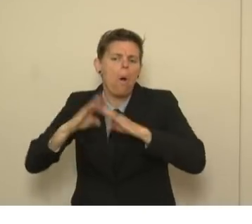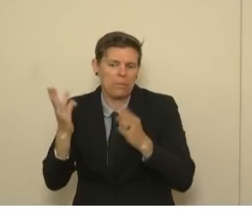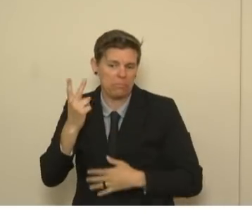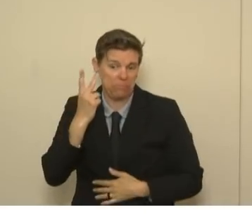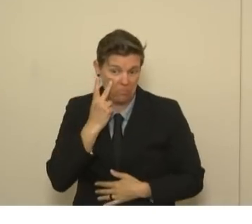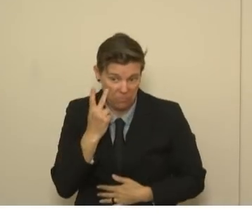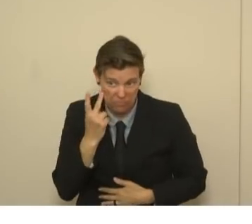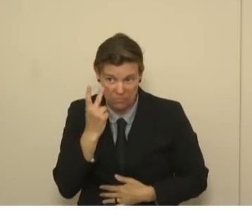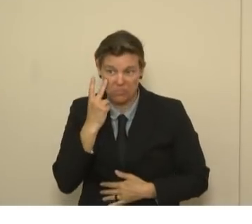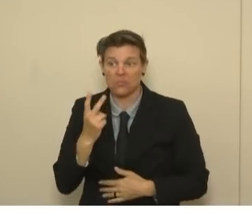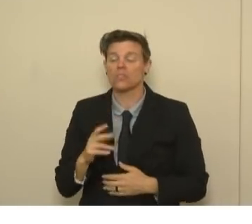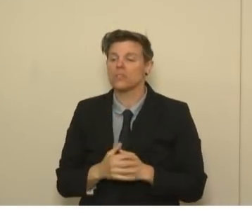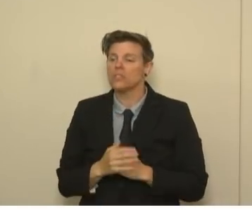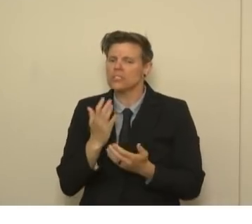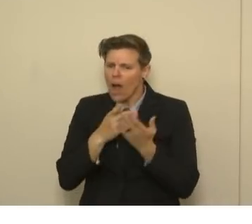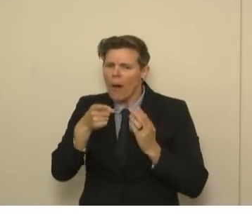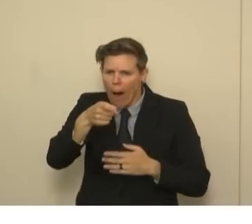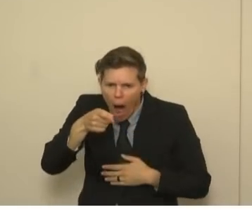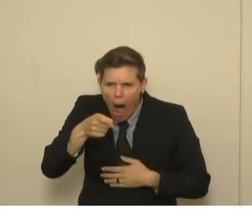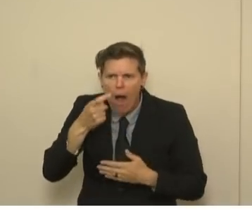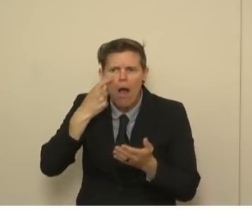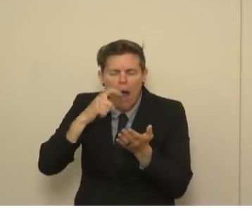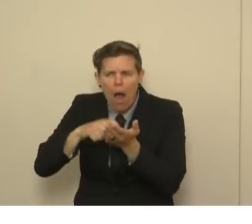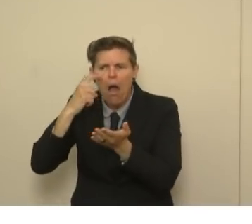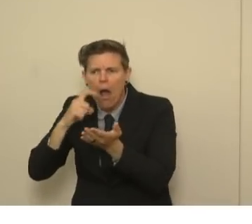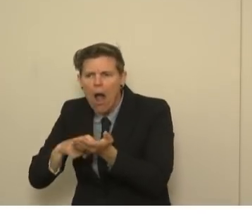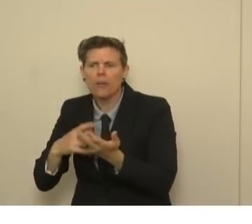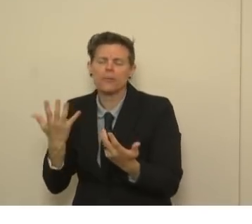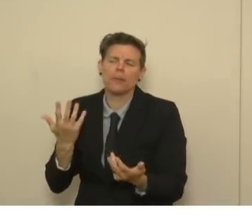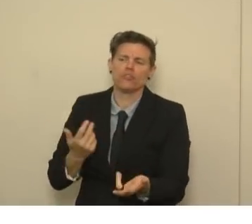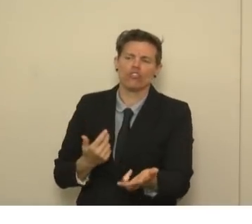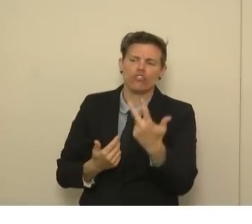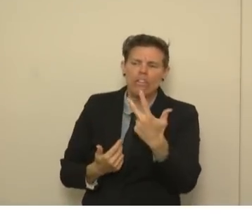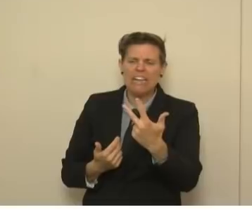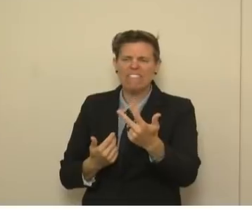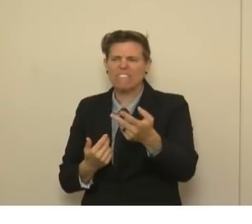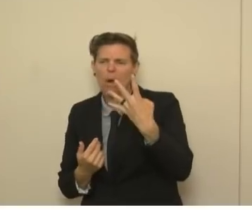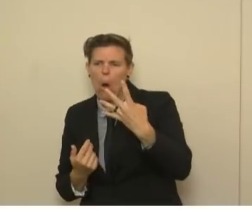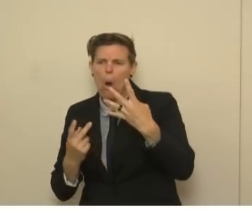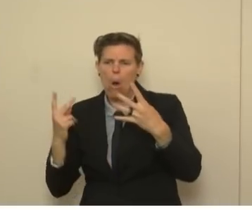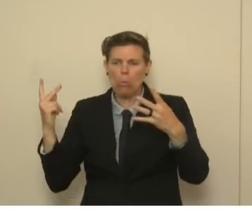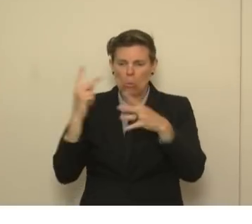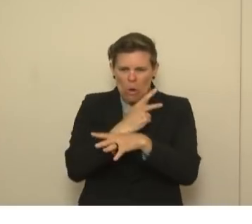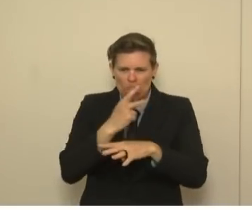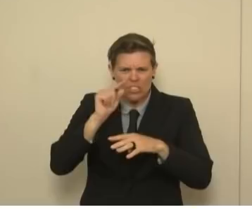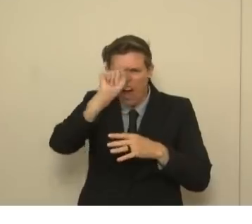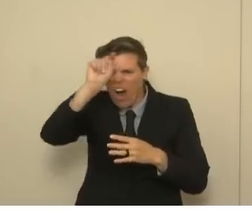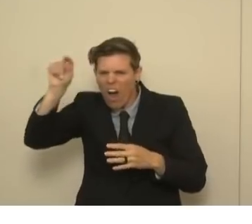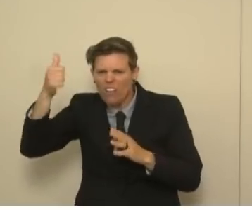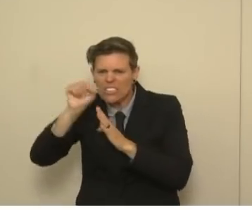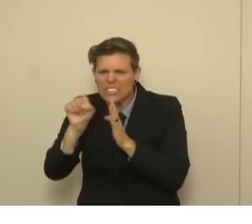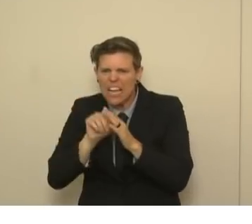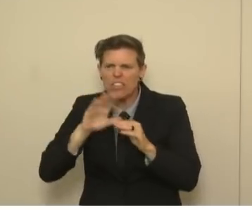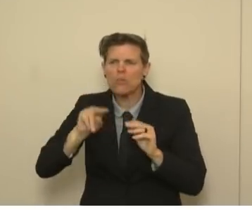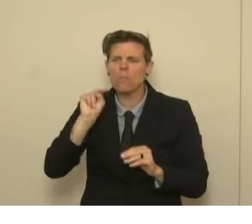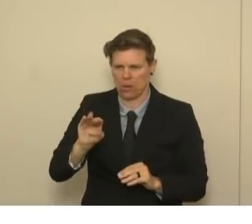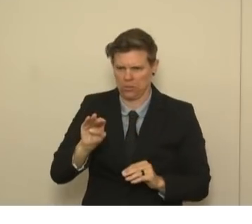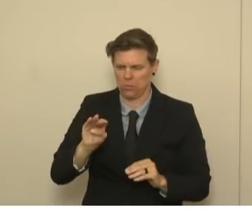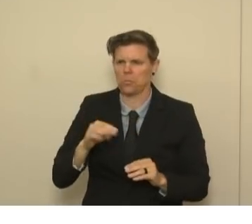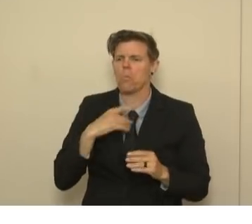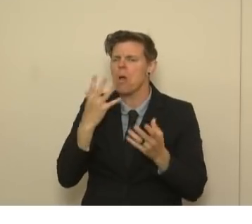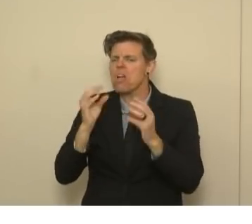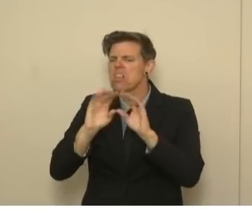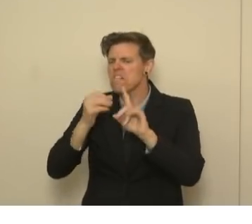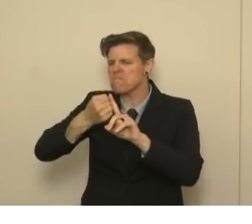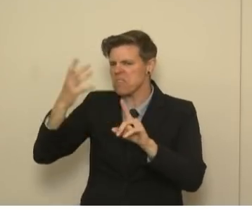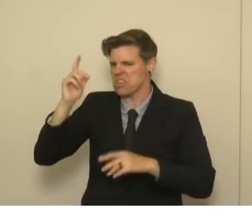of population, that are 3 to 4 times higher than where New Mexico is at today. On the next slide, our old goalpost slide, last